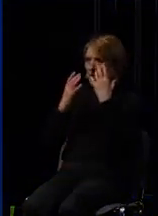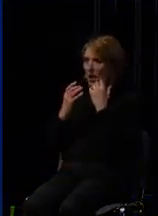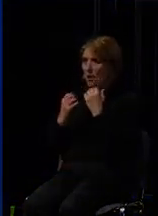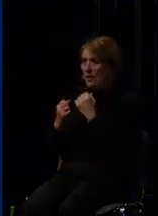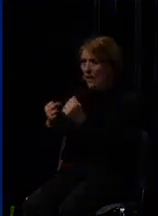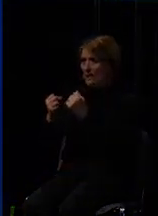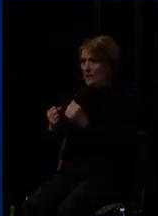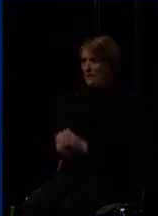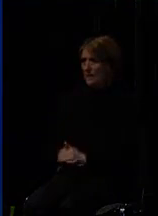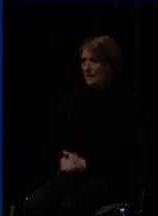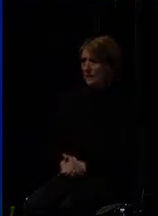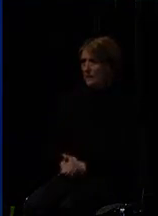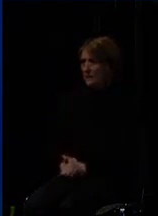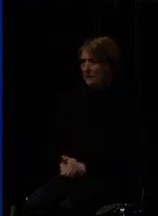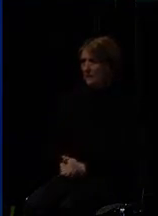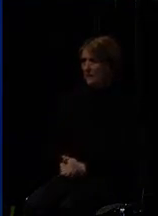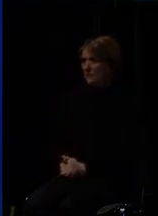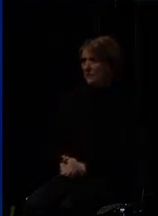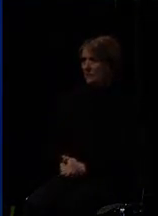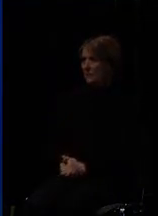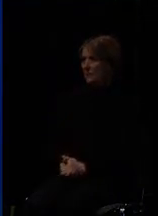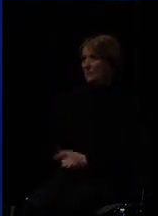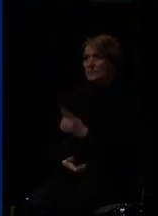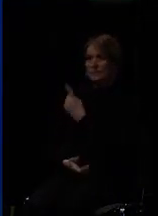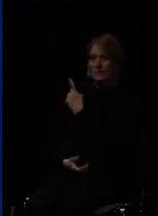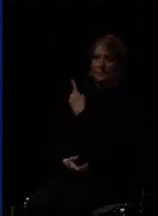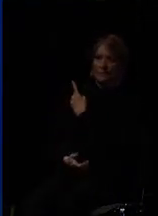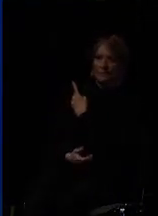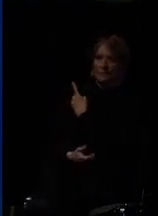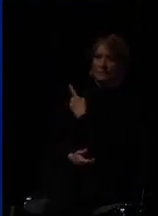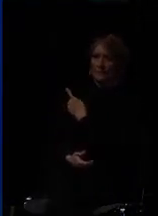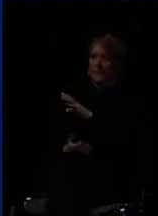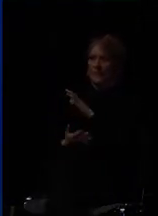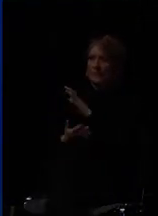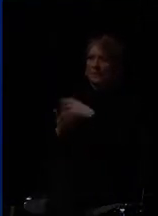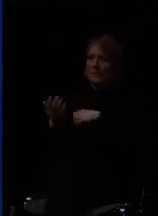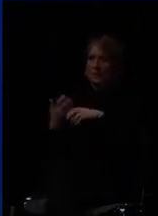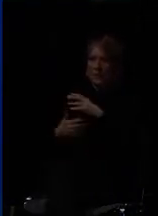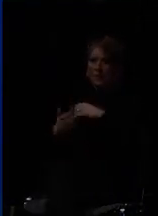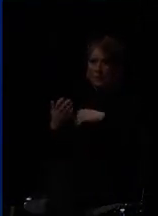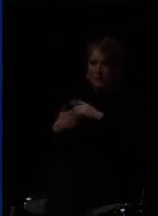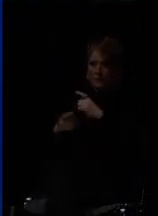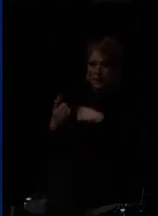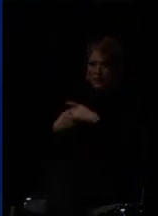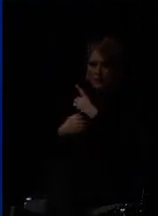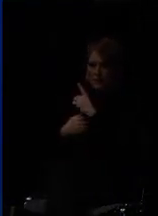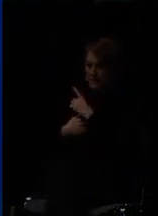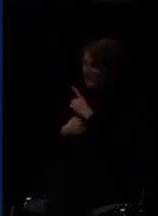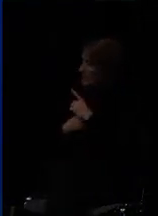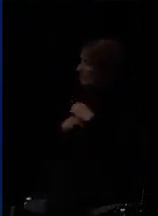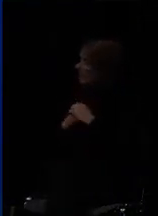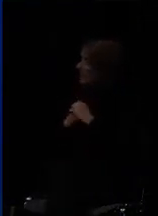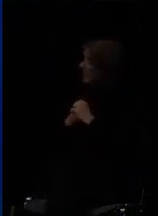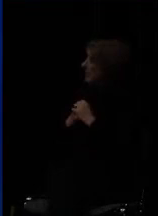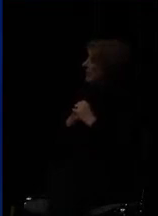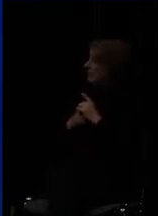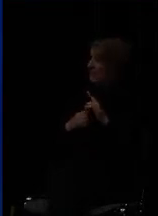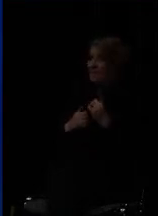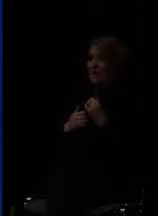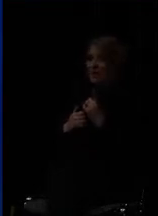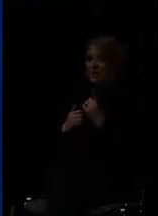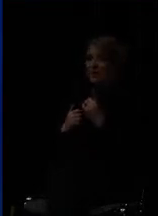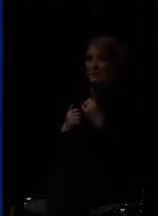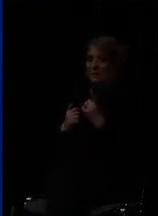Yeah, okay, great. You can lower them down. Yeah, so what we're seeing here, we had a complex oneer as part of this village attack sequence in the first act of the movie